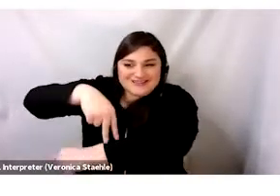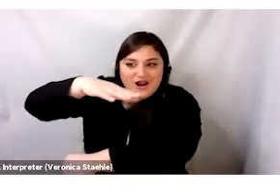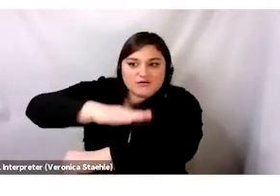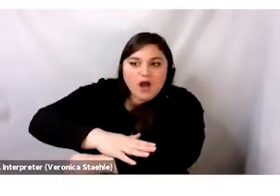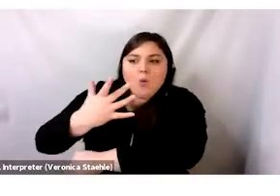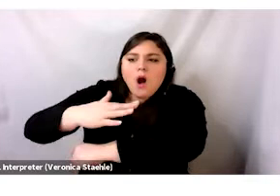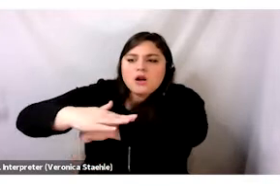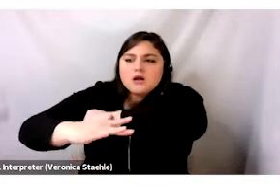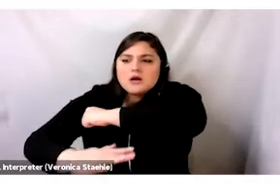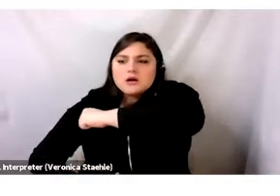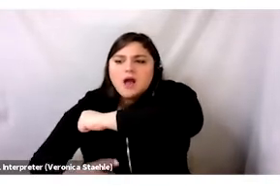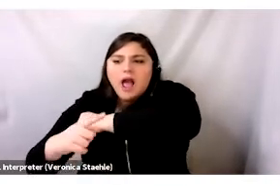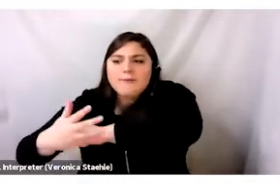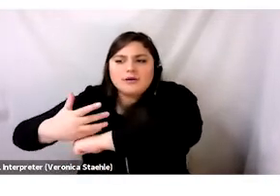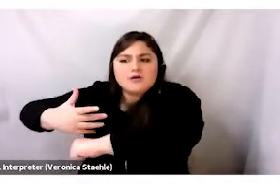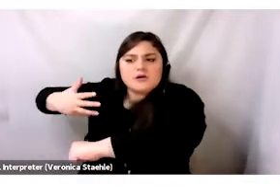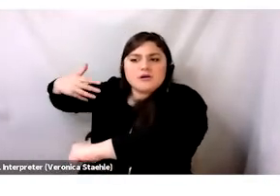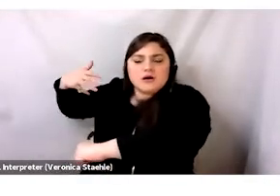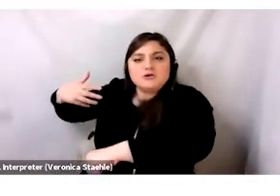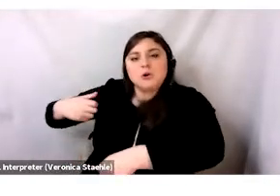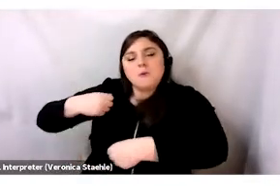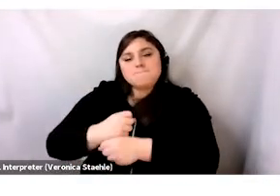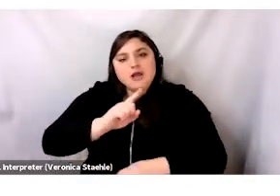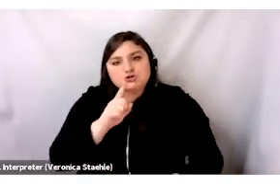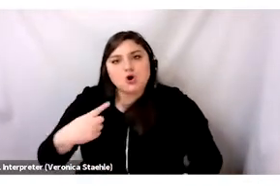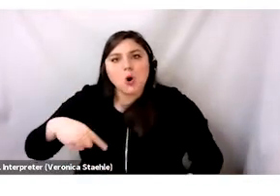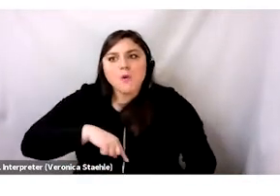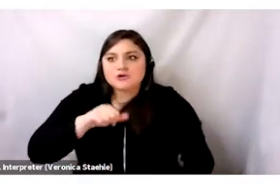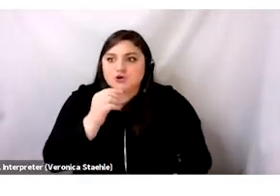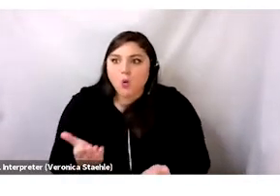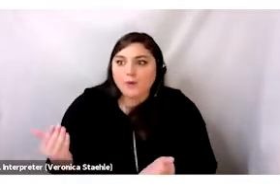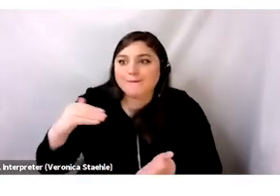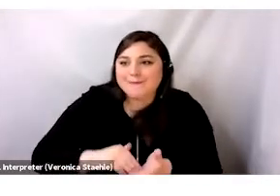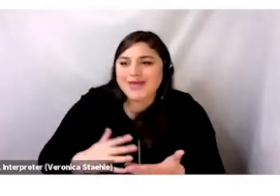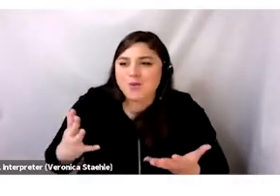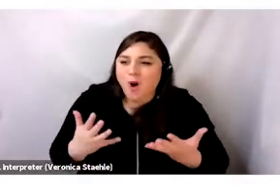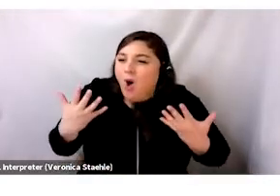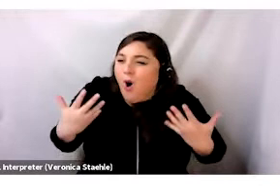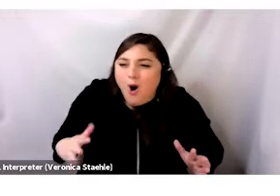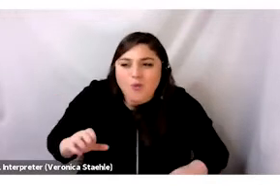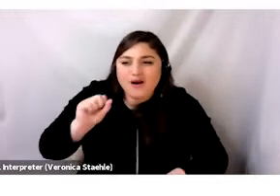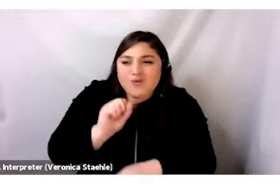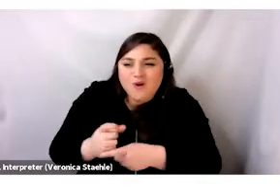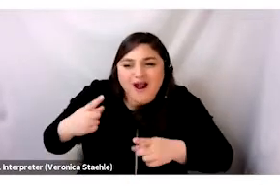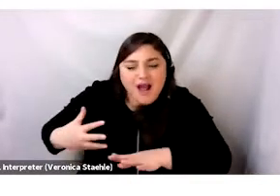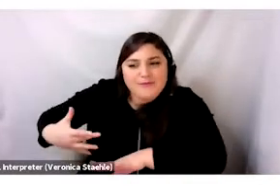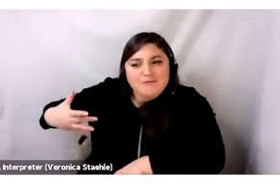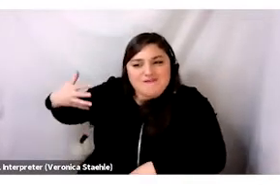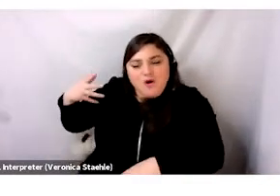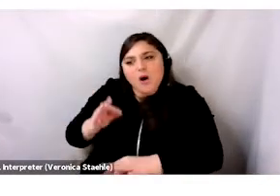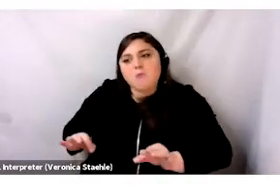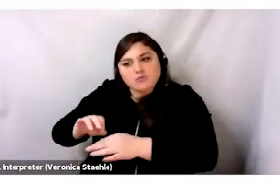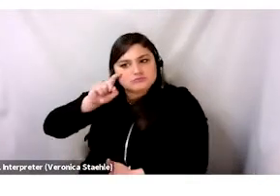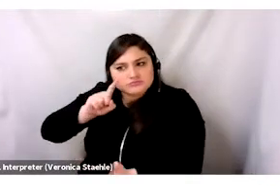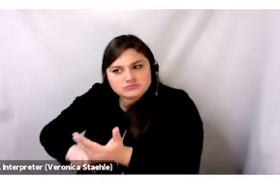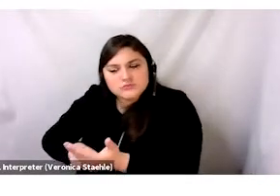um, so that we don't replicate harm or so that we don't repeat work that has already been done. Attachment